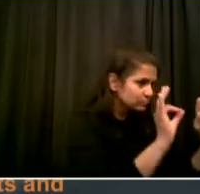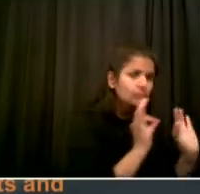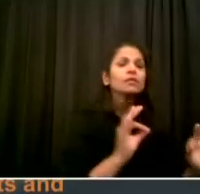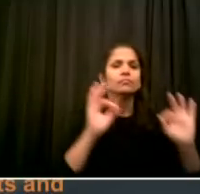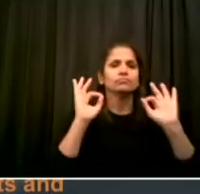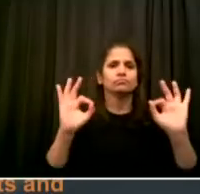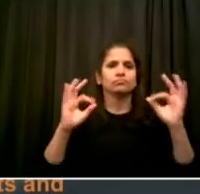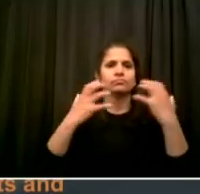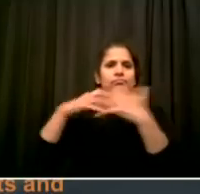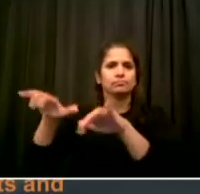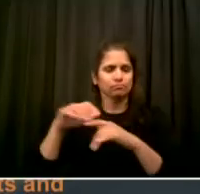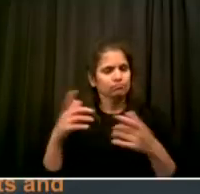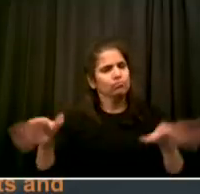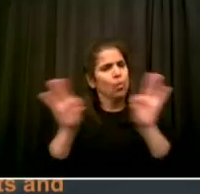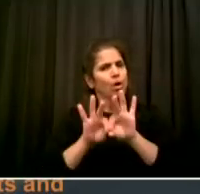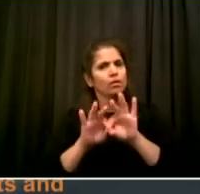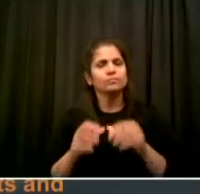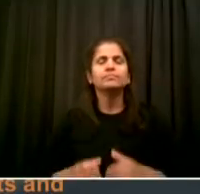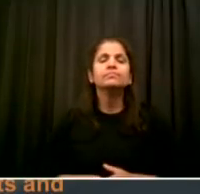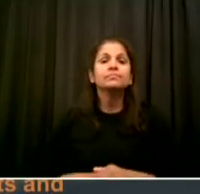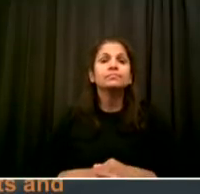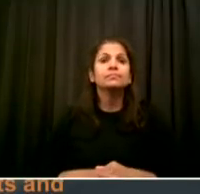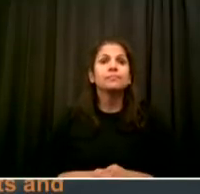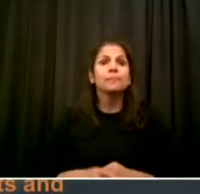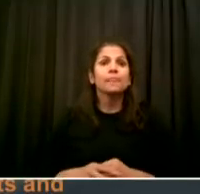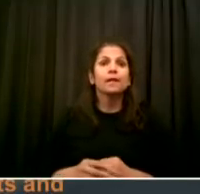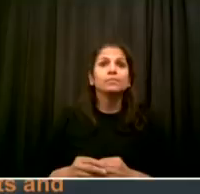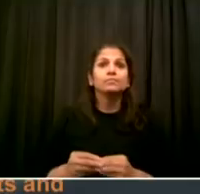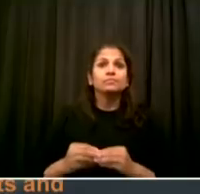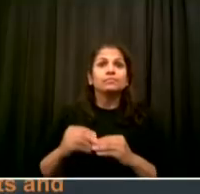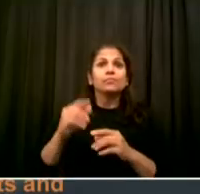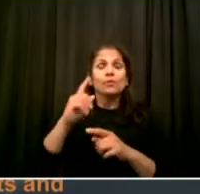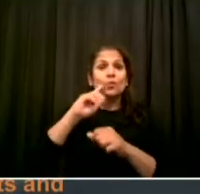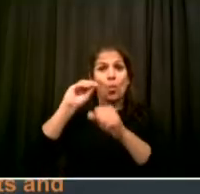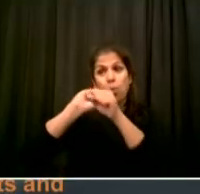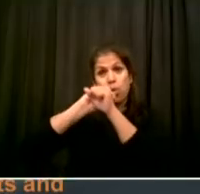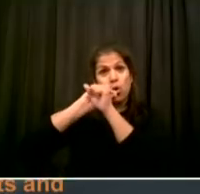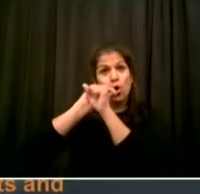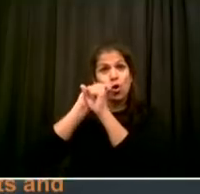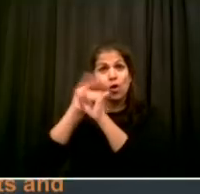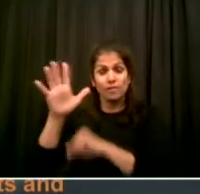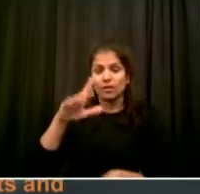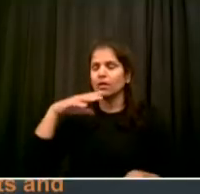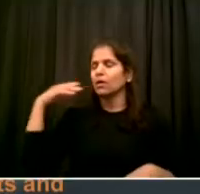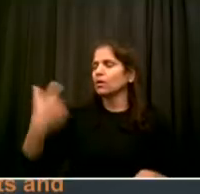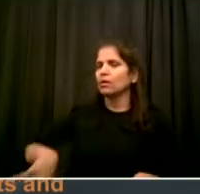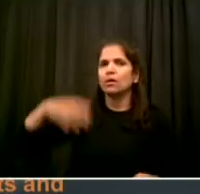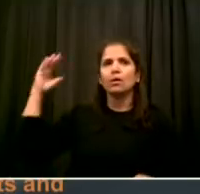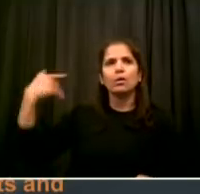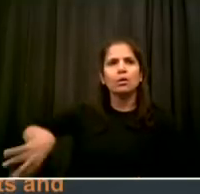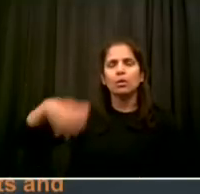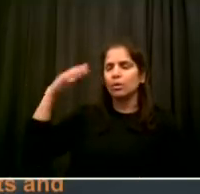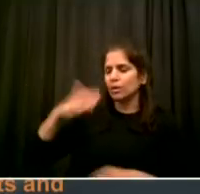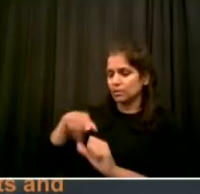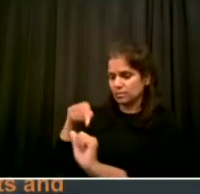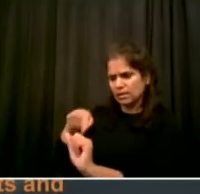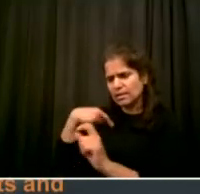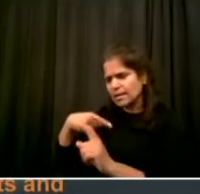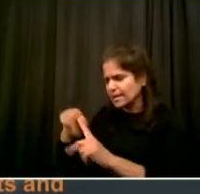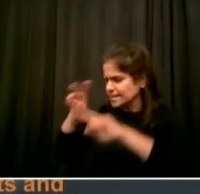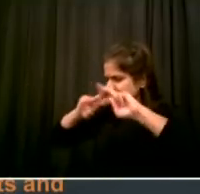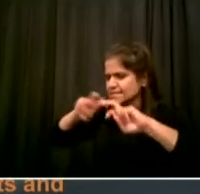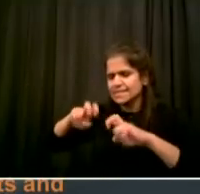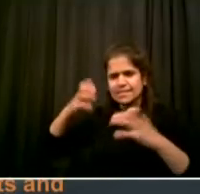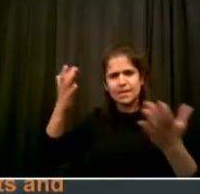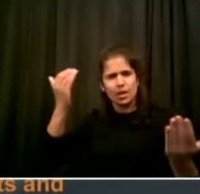coronavirus thrives when there isn't that ability to find each and every person who needs help. But when every single day